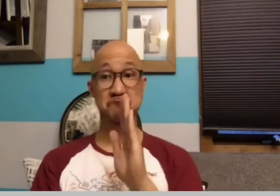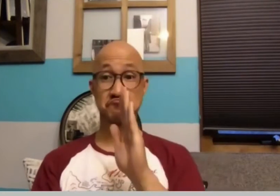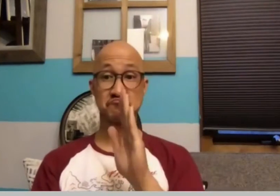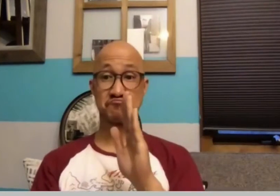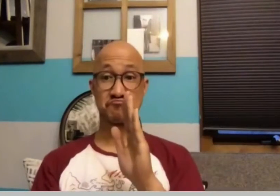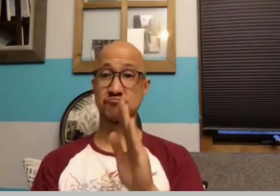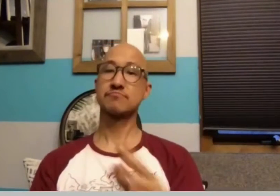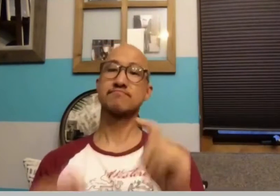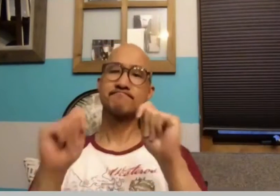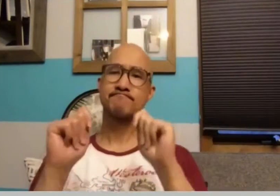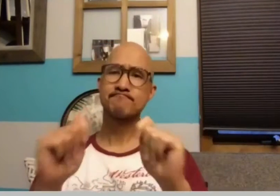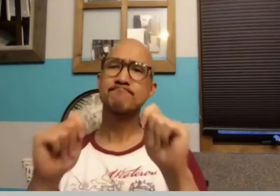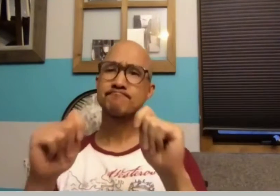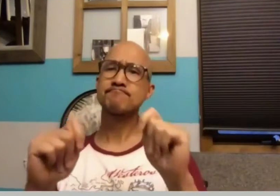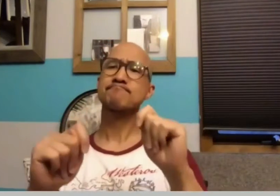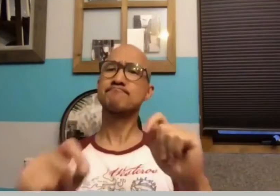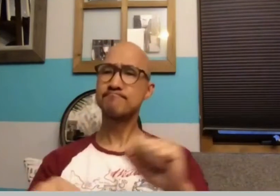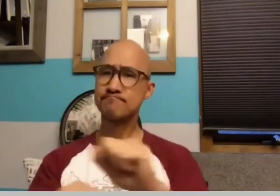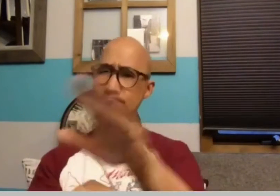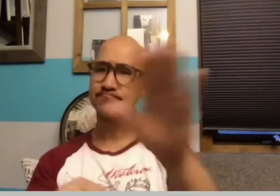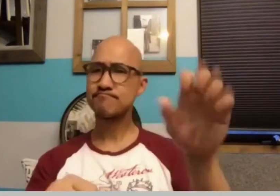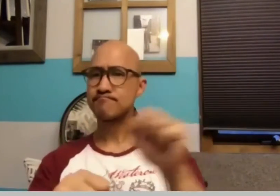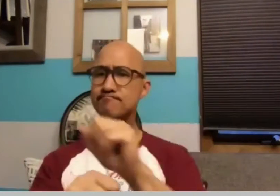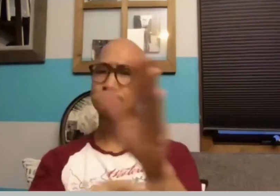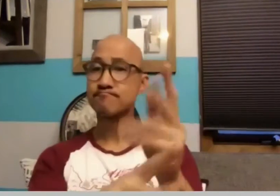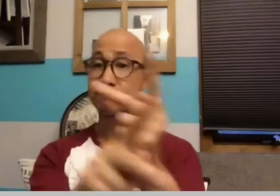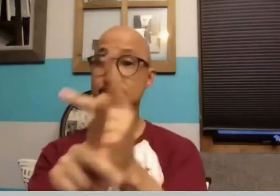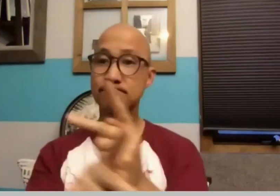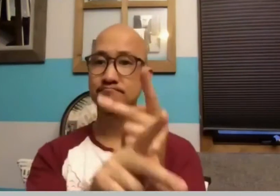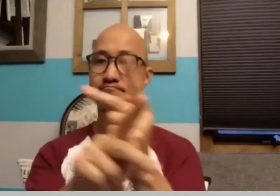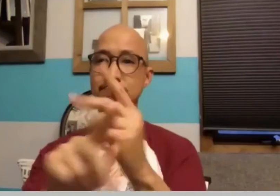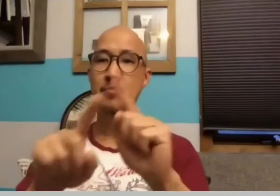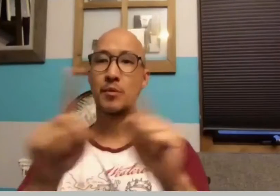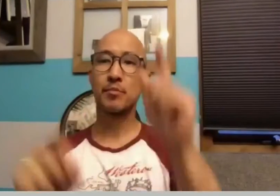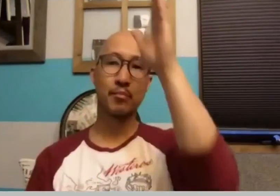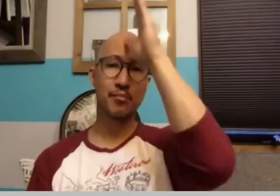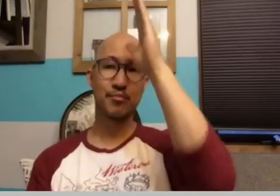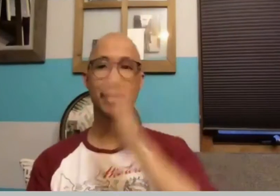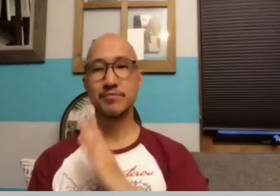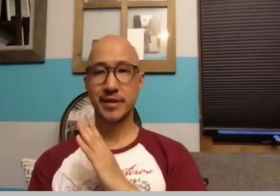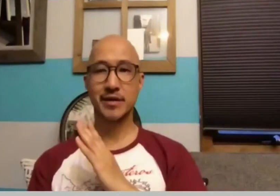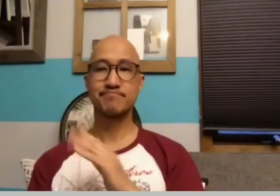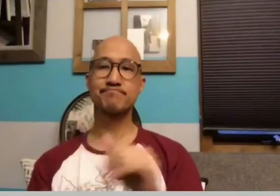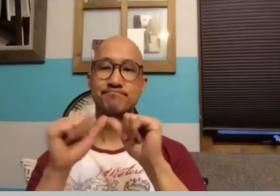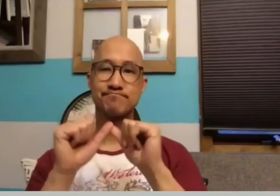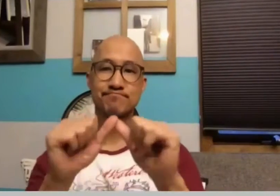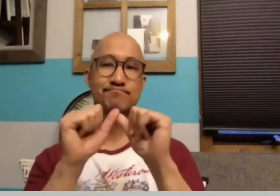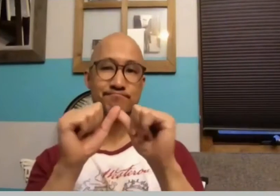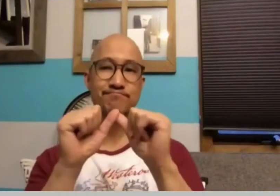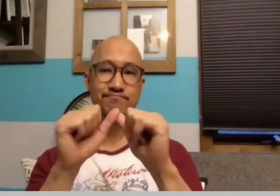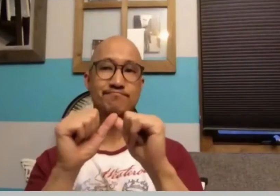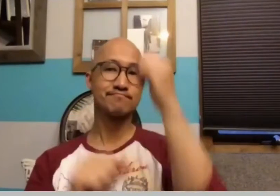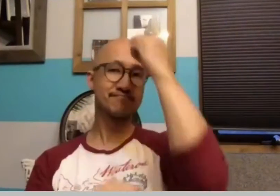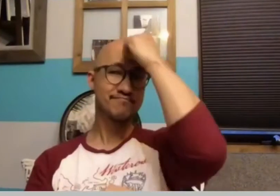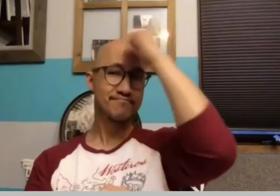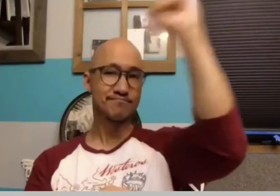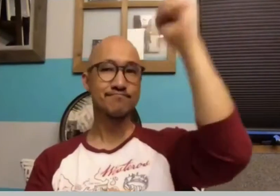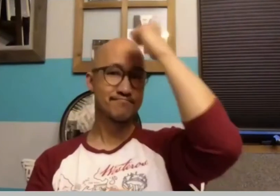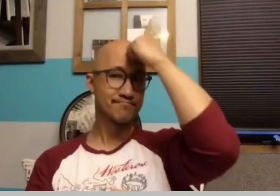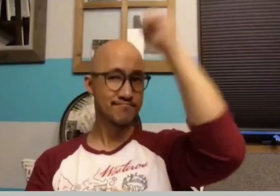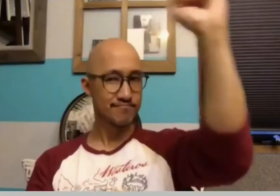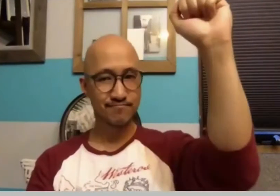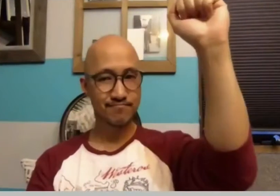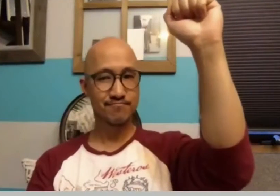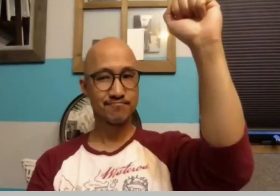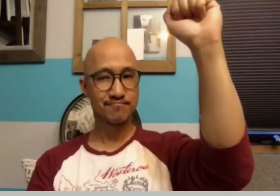Like, tried all sorts of different tactics, and man continues to just look after other gods. And God himself kind of says this in Hosea 11:7, where he